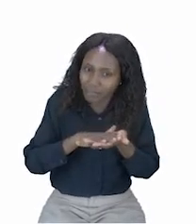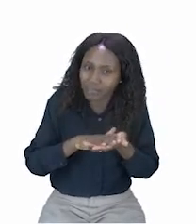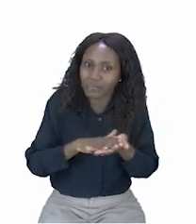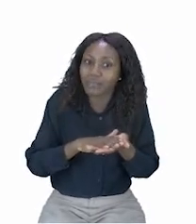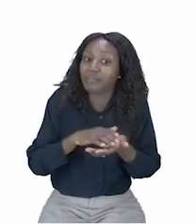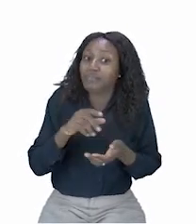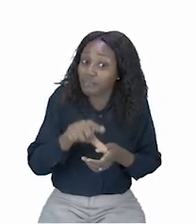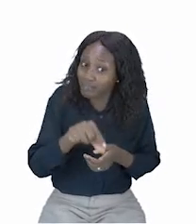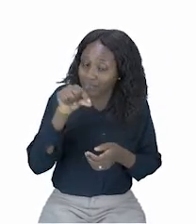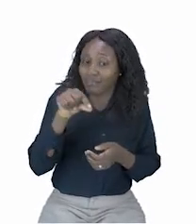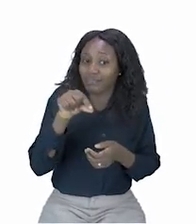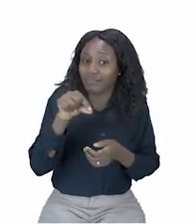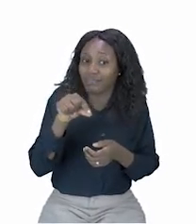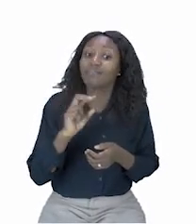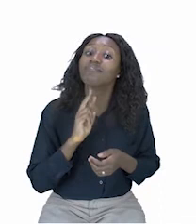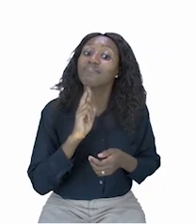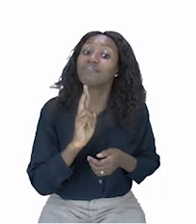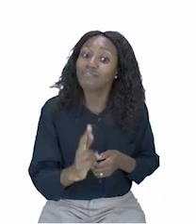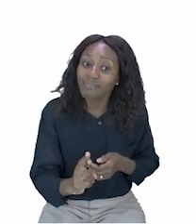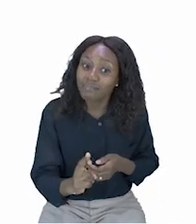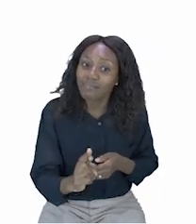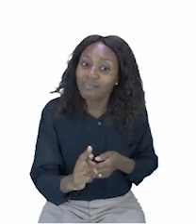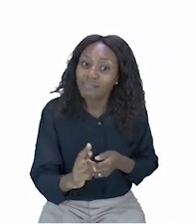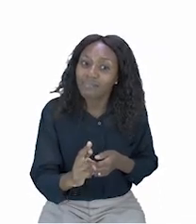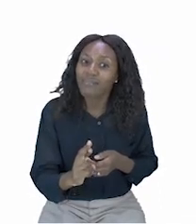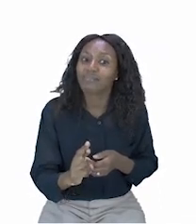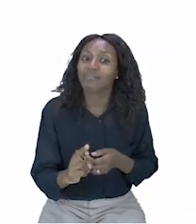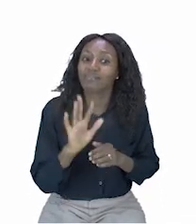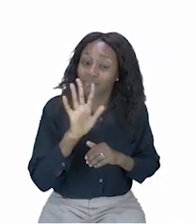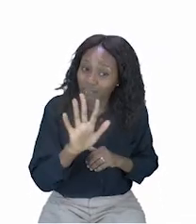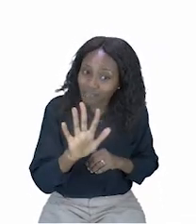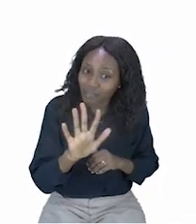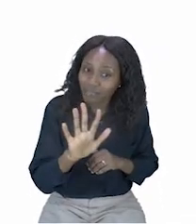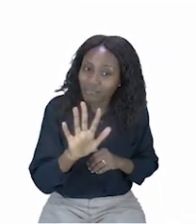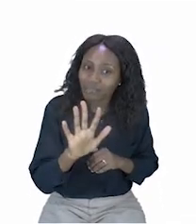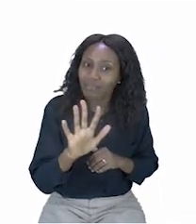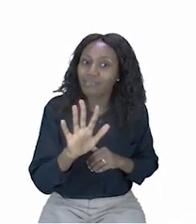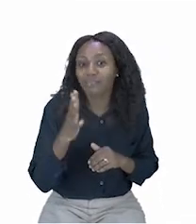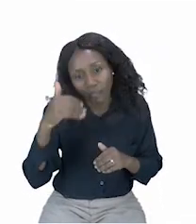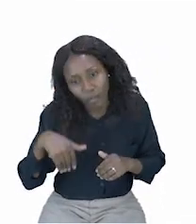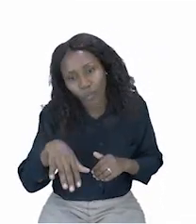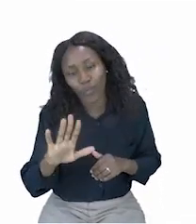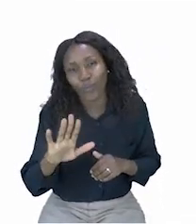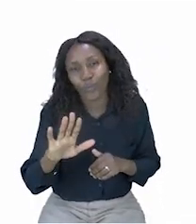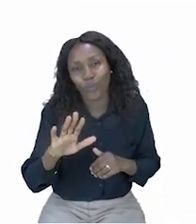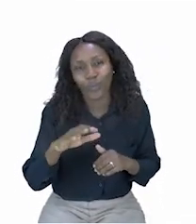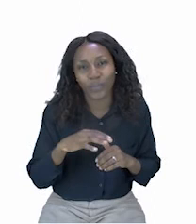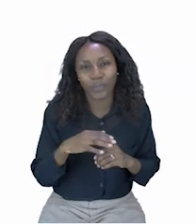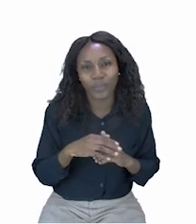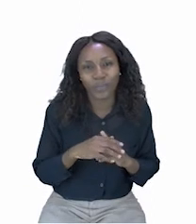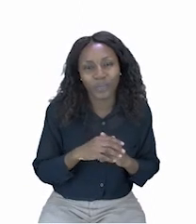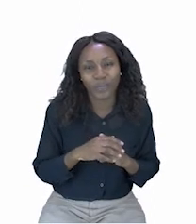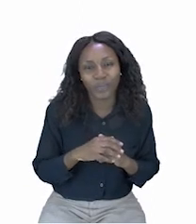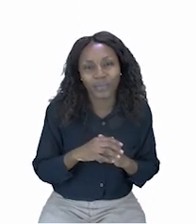the, are, 5, and goes. I'd like you